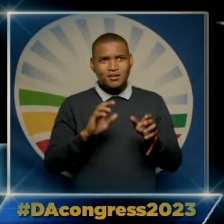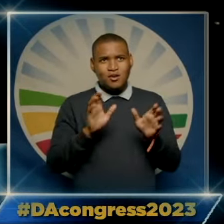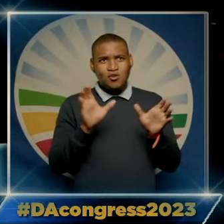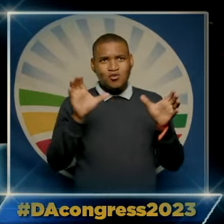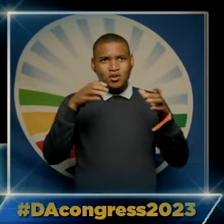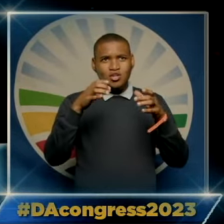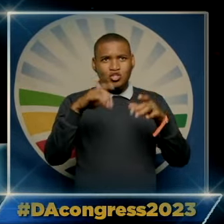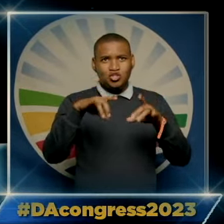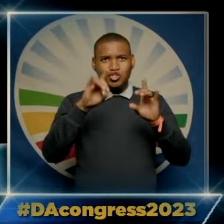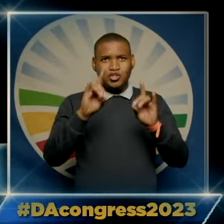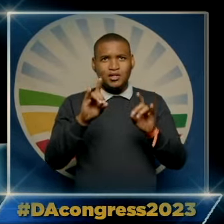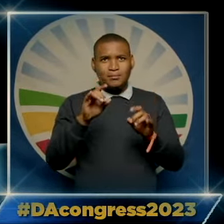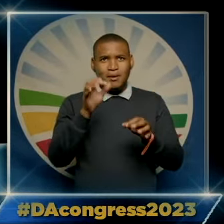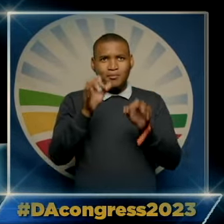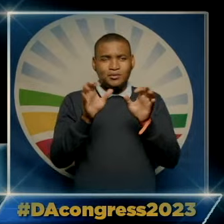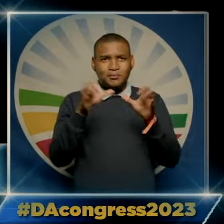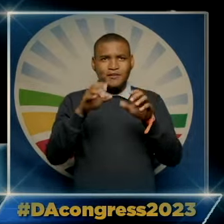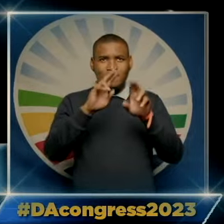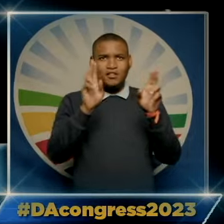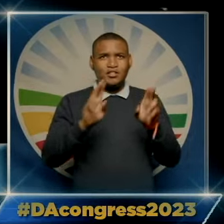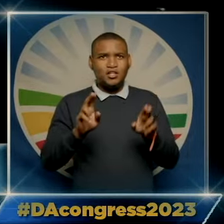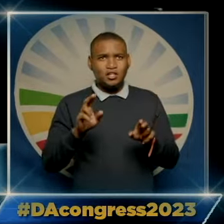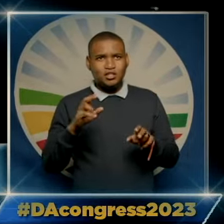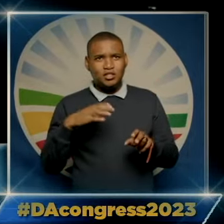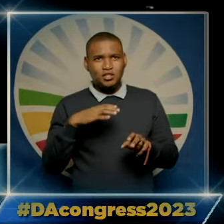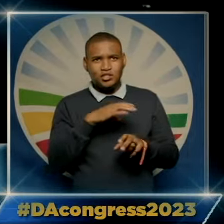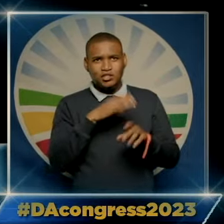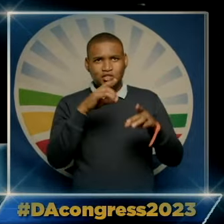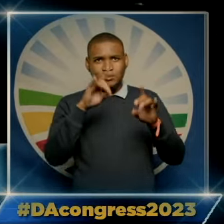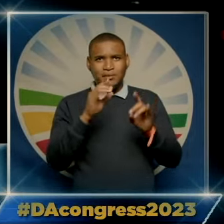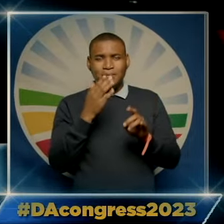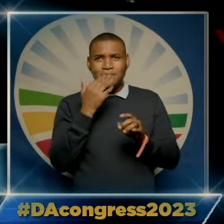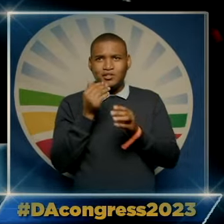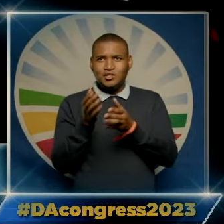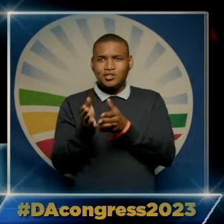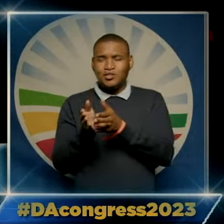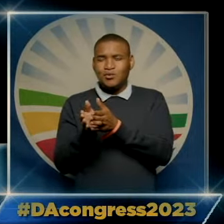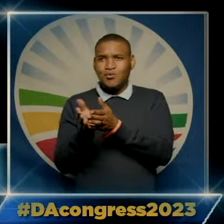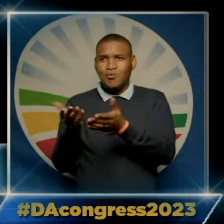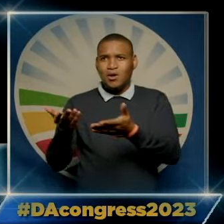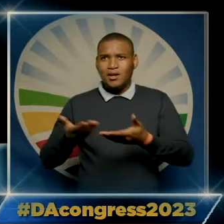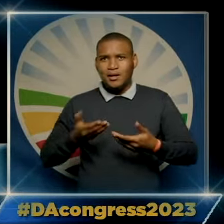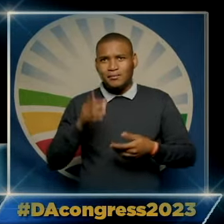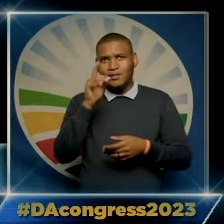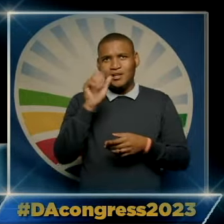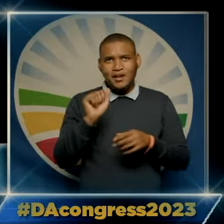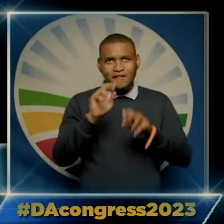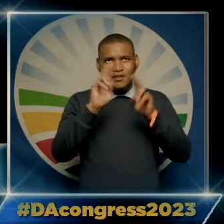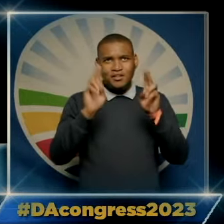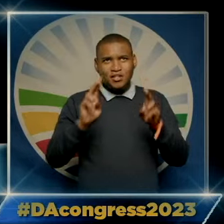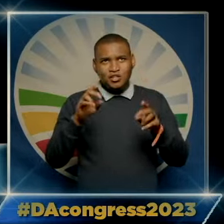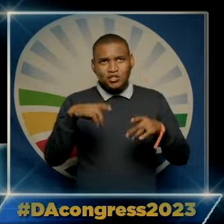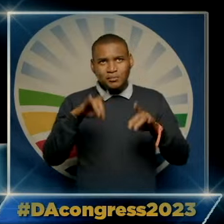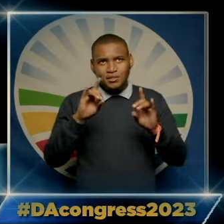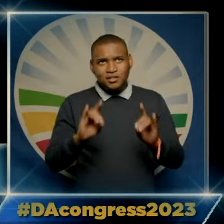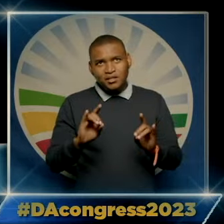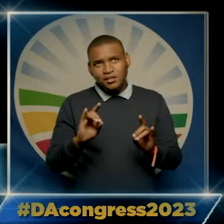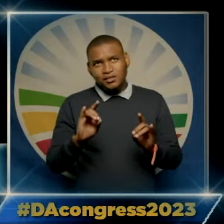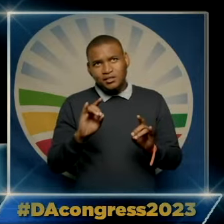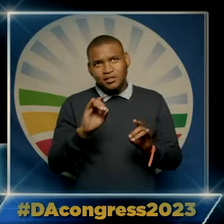our party's federal chairperson. Please welcome to the stage DA Federal Chairperson,